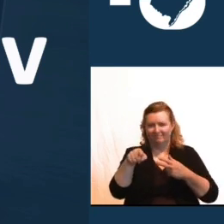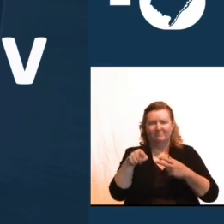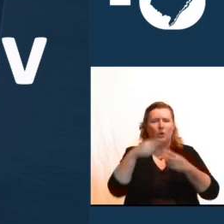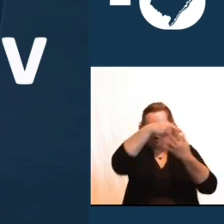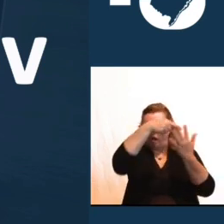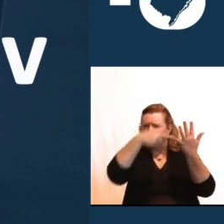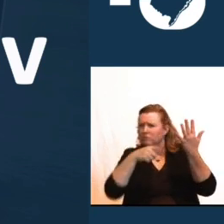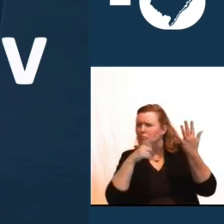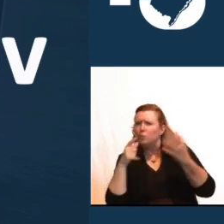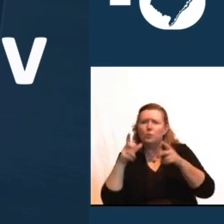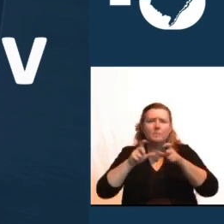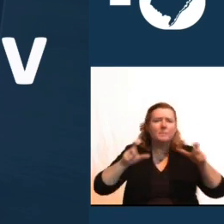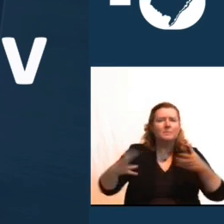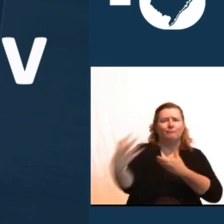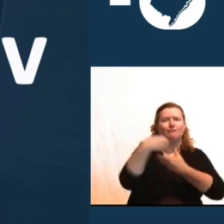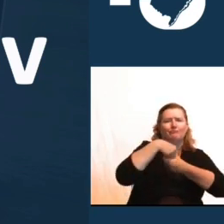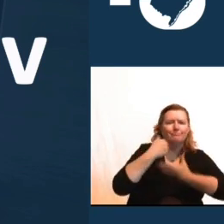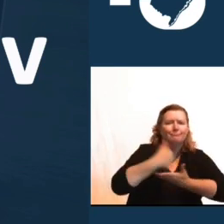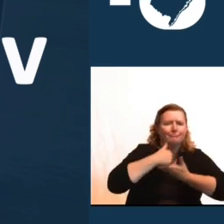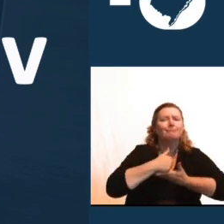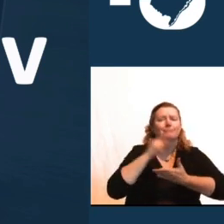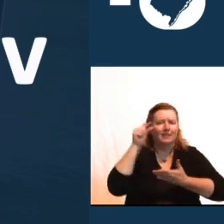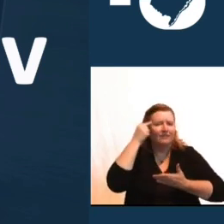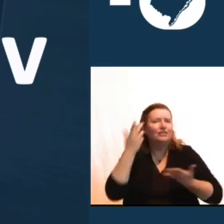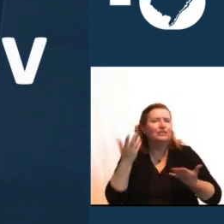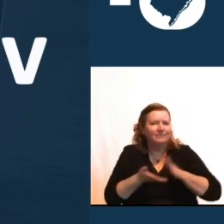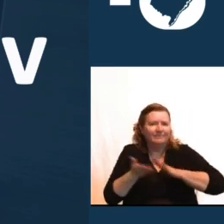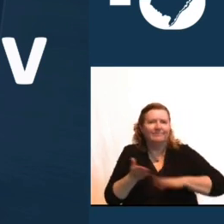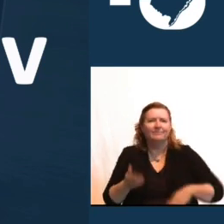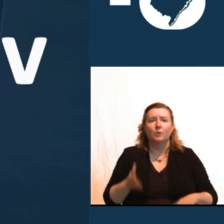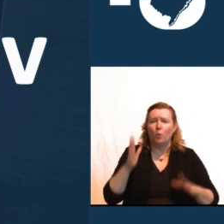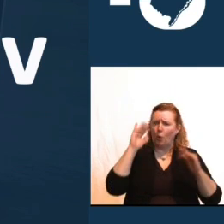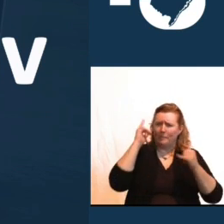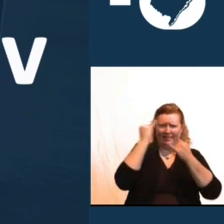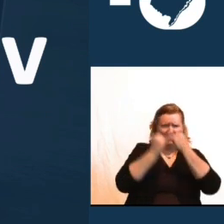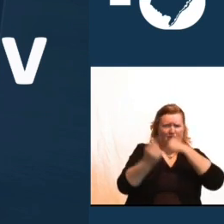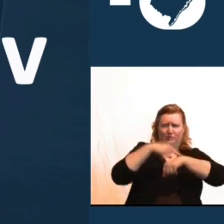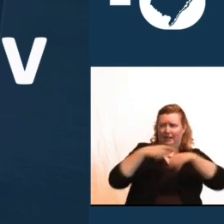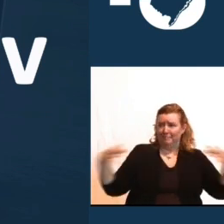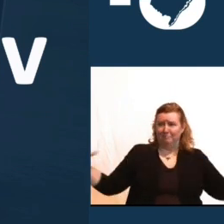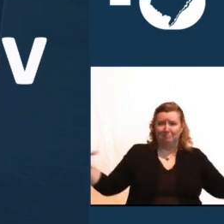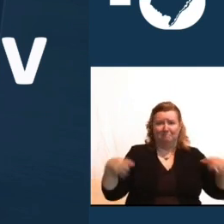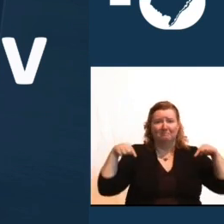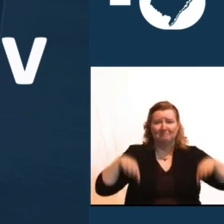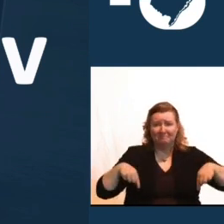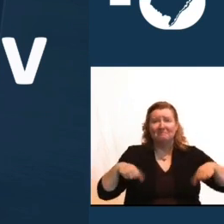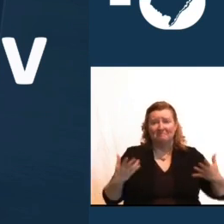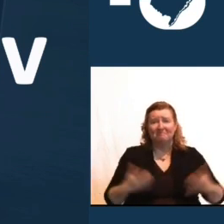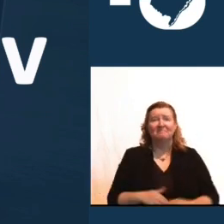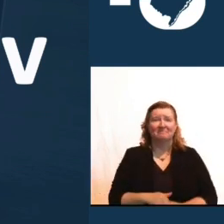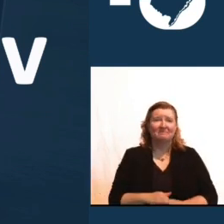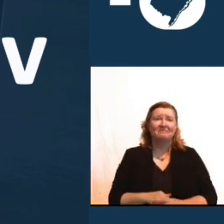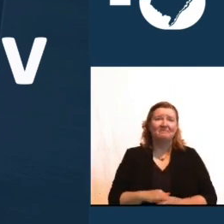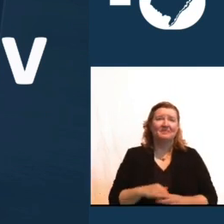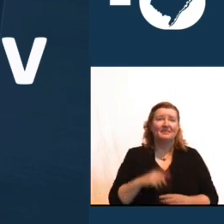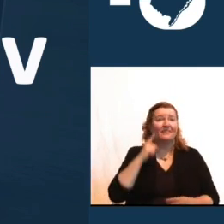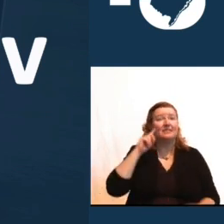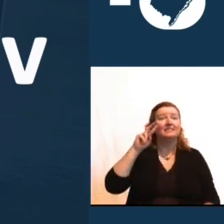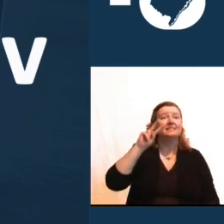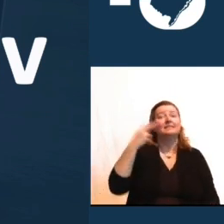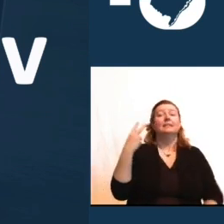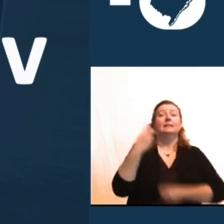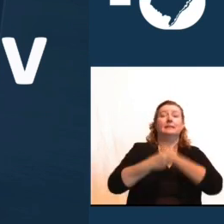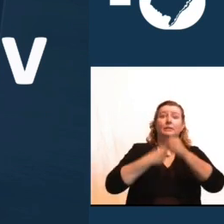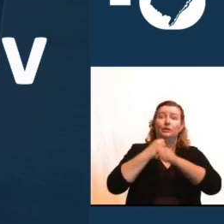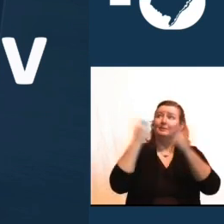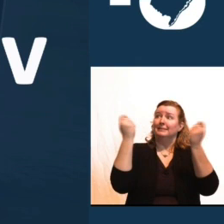the 2-year anniversary of our first confirmed case of COVID-19. I received the news while in bed